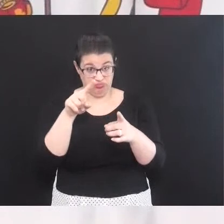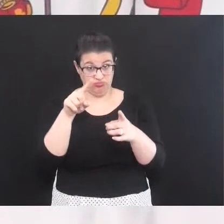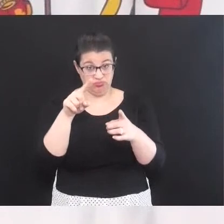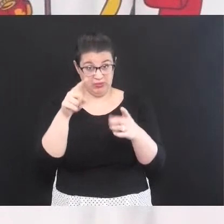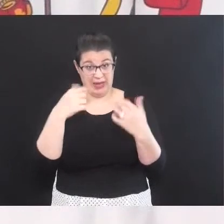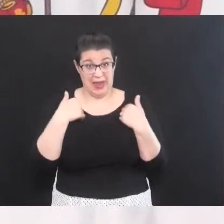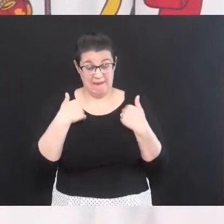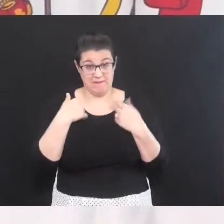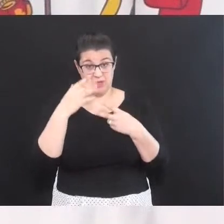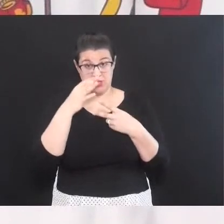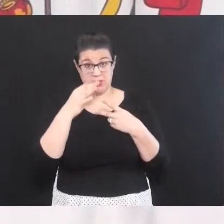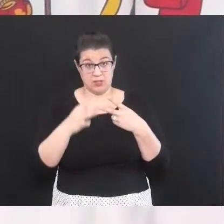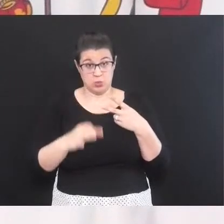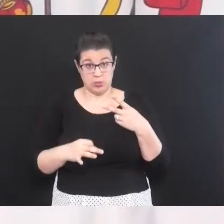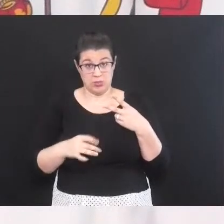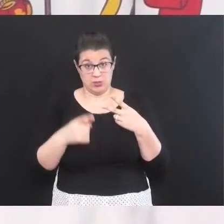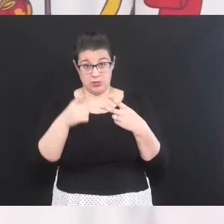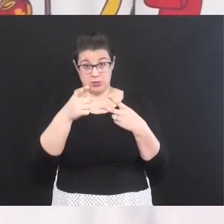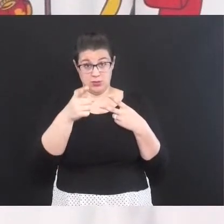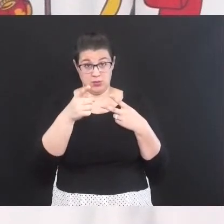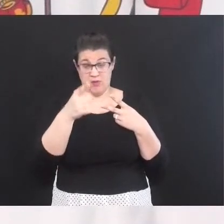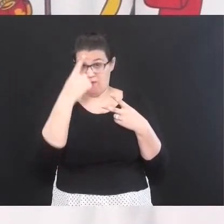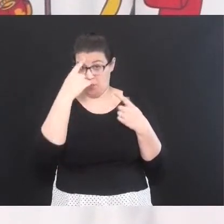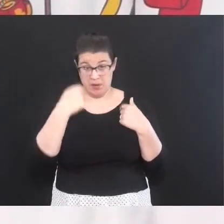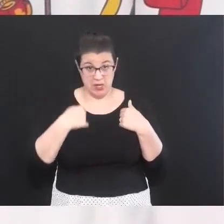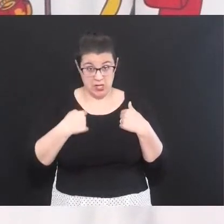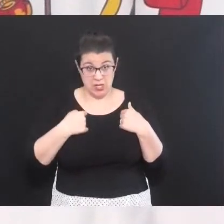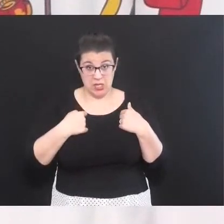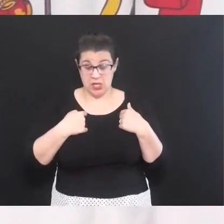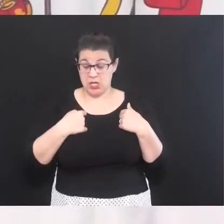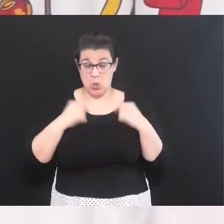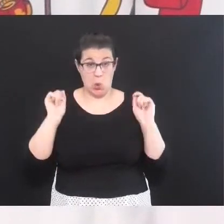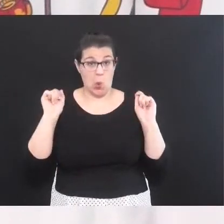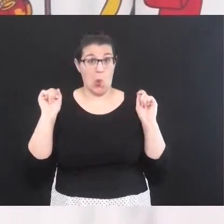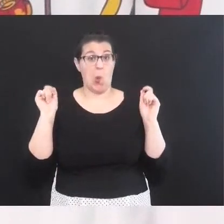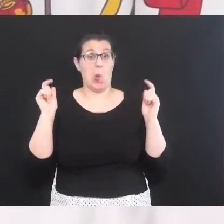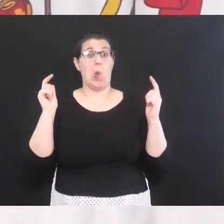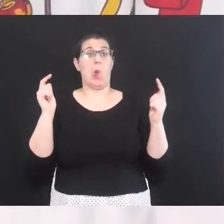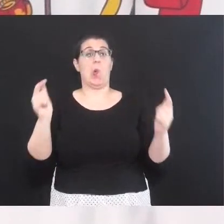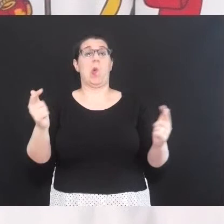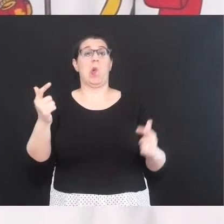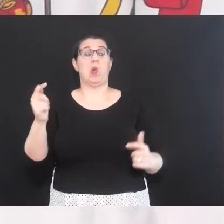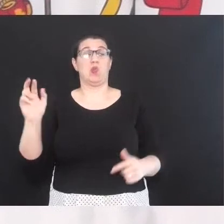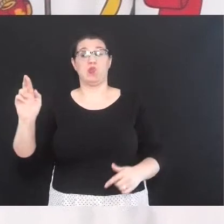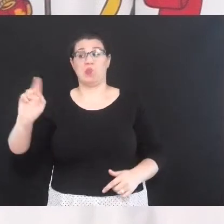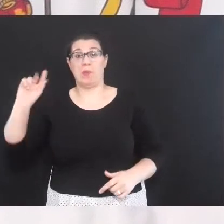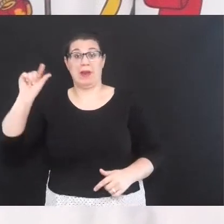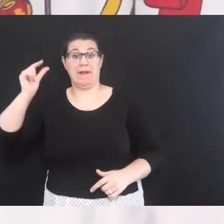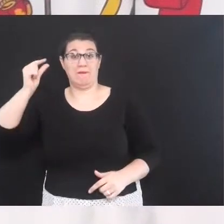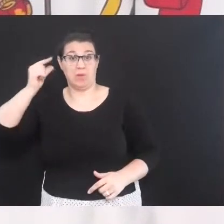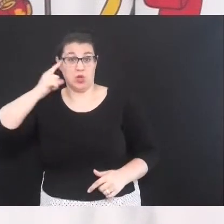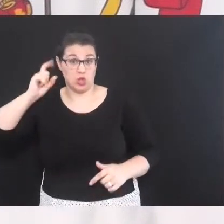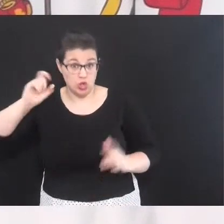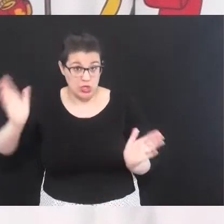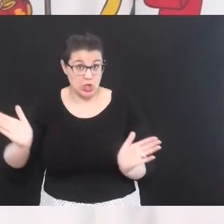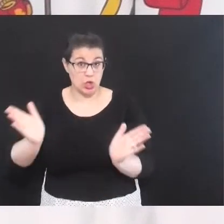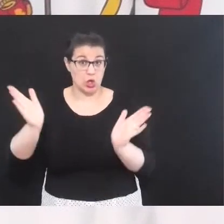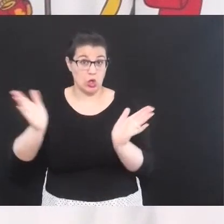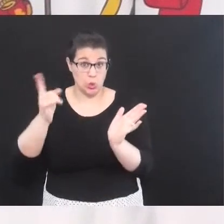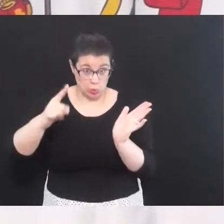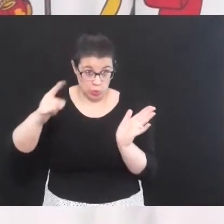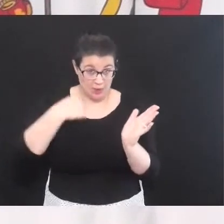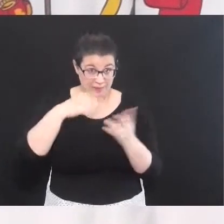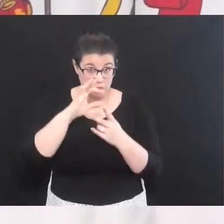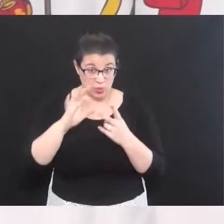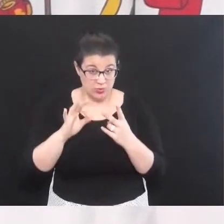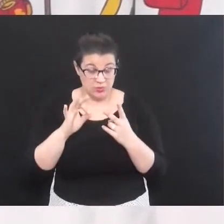me, all of us, as Republicans or whatever, Republican governors should be advocating that choice. You have got to